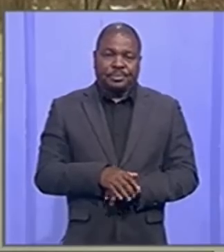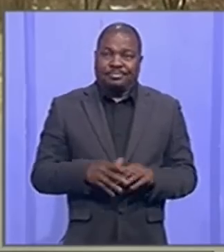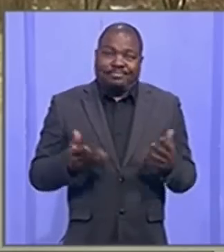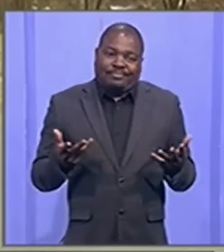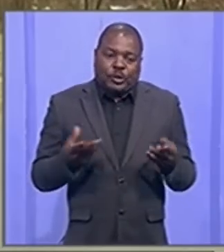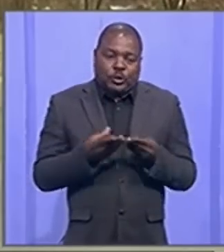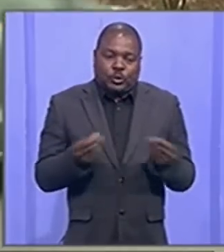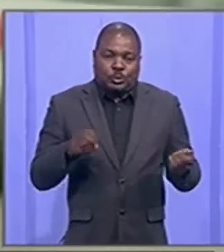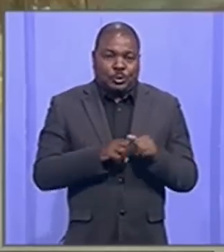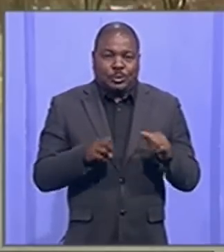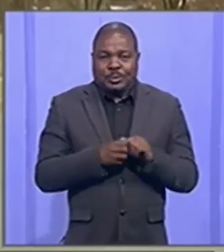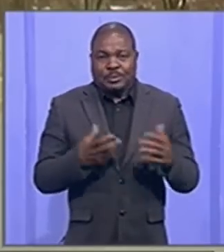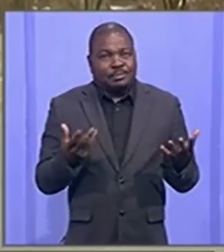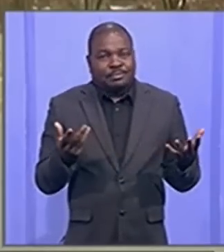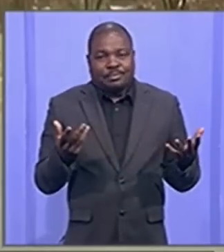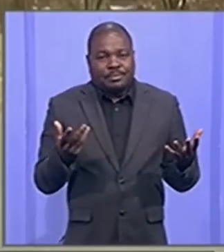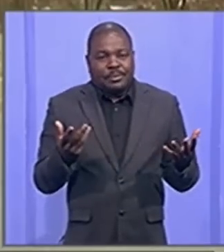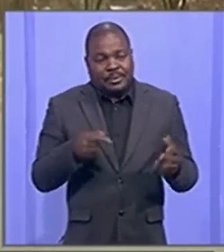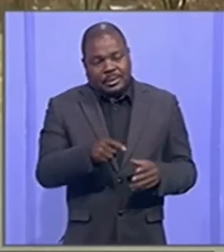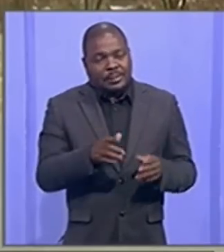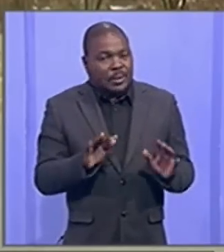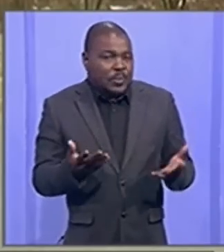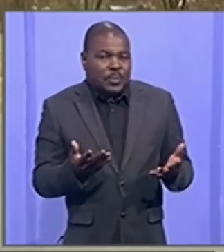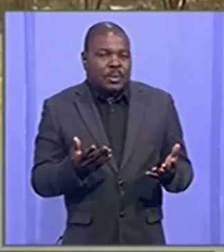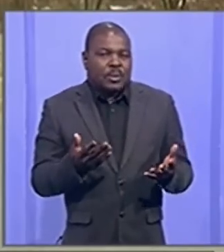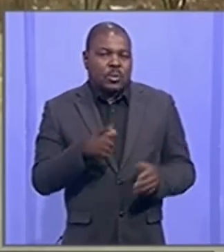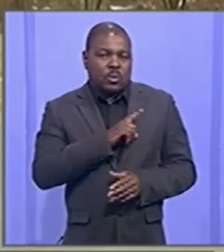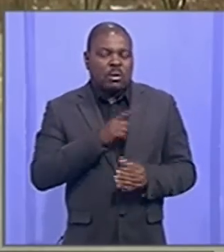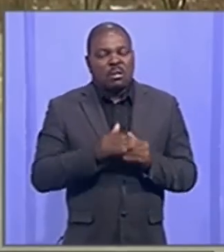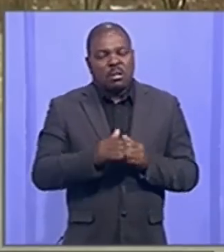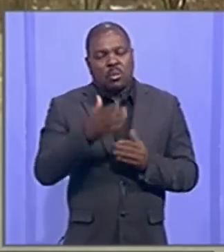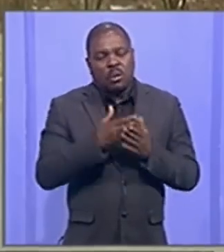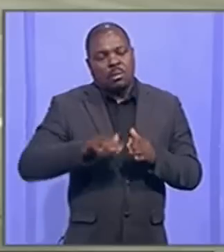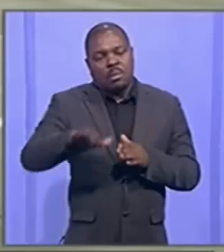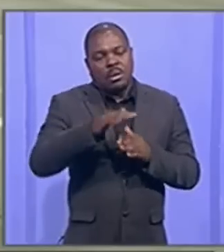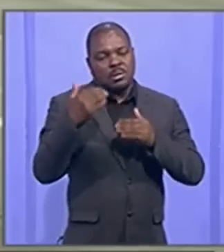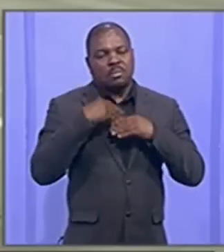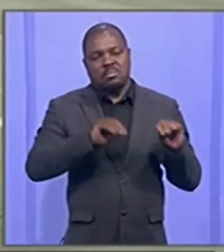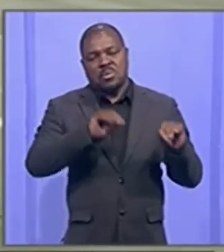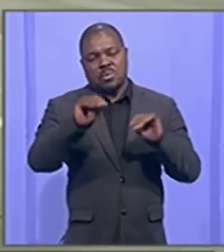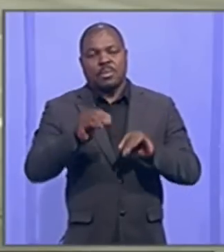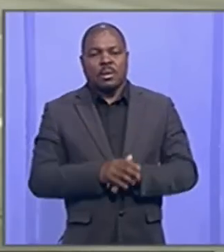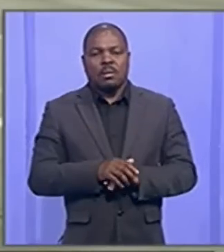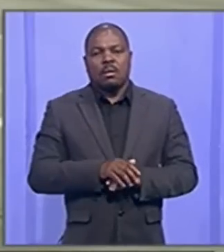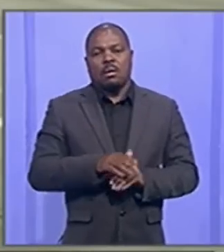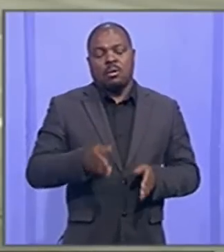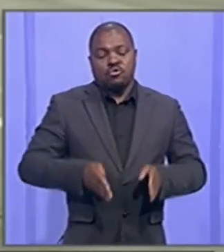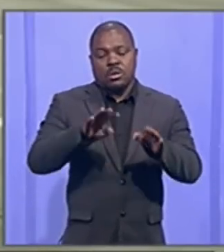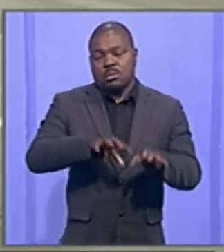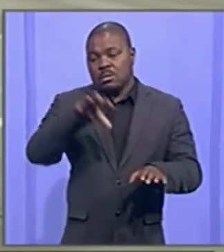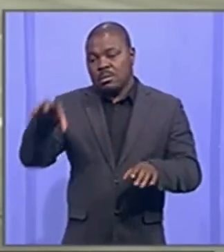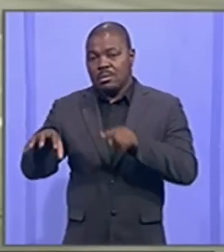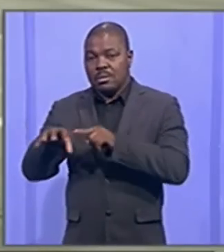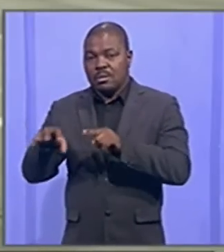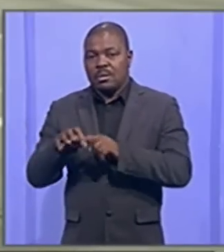tana ka solution gore re kgone go kry-a tharollo ya taba ke gore re kgone go ba moloro safe ka mošola wa tsela go